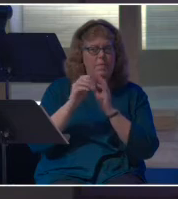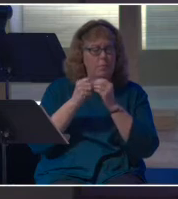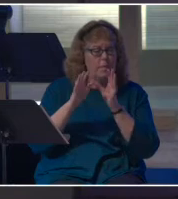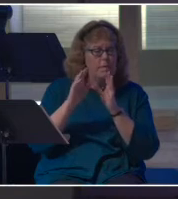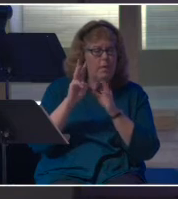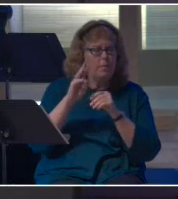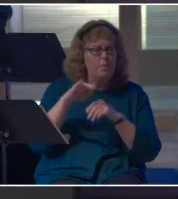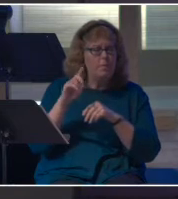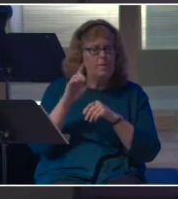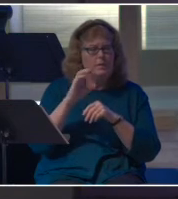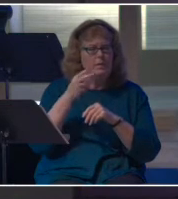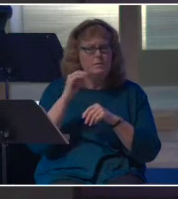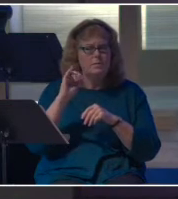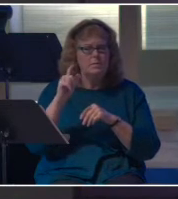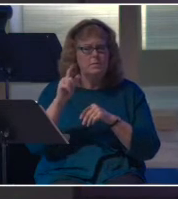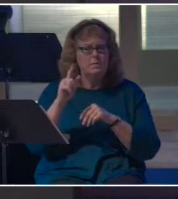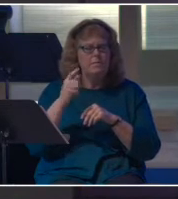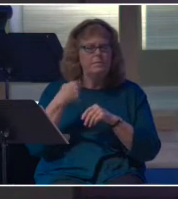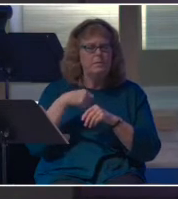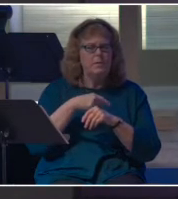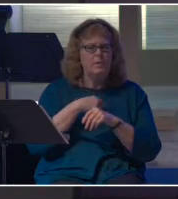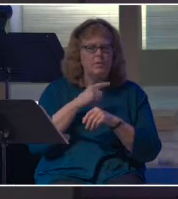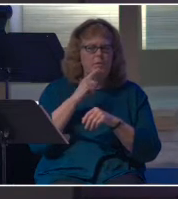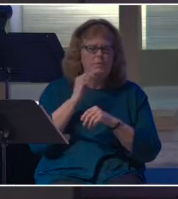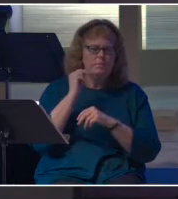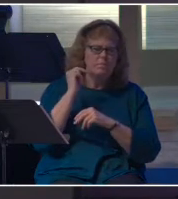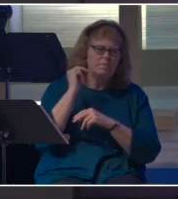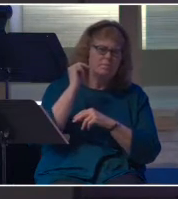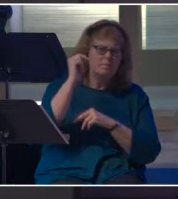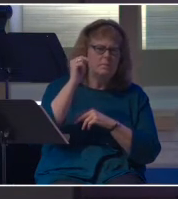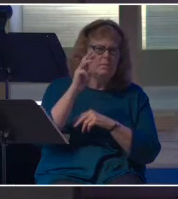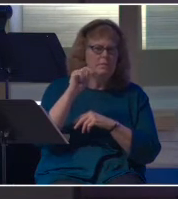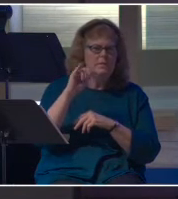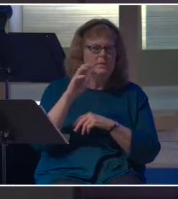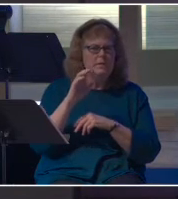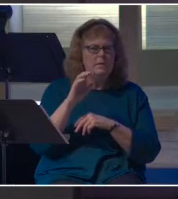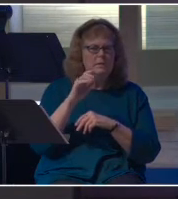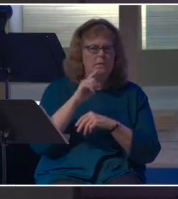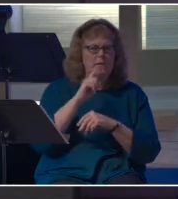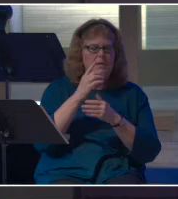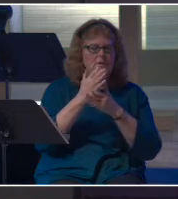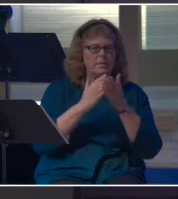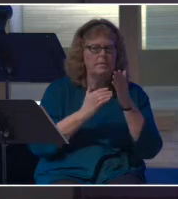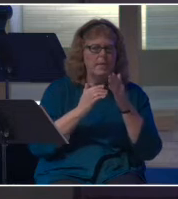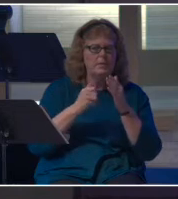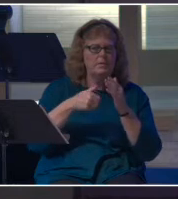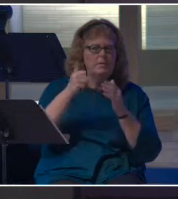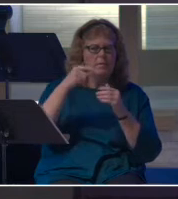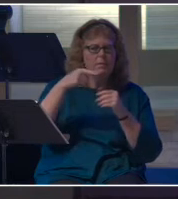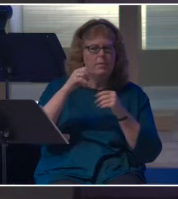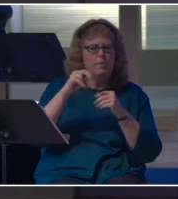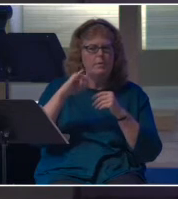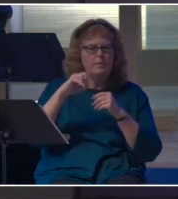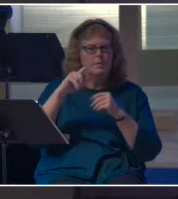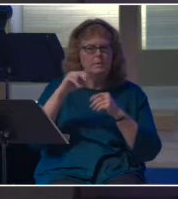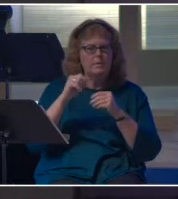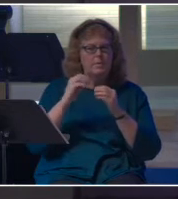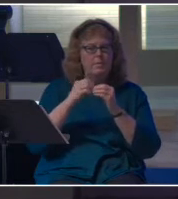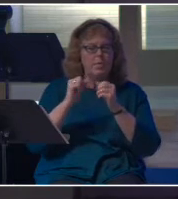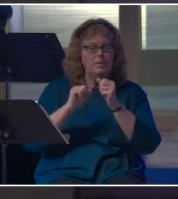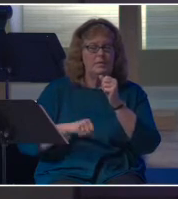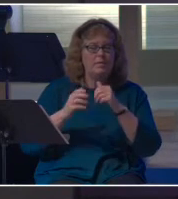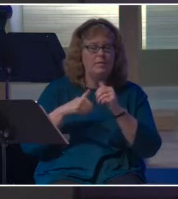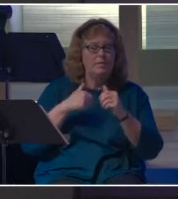chill. And we were so far north into Wisconsin that there was actually parts of the Upper Peninsula that was farther south than I